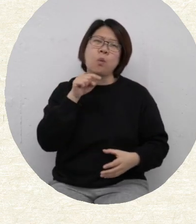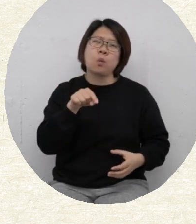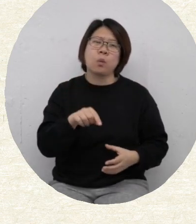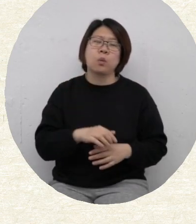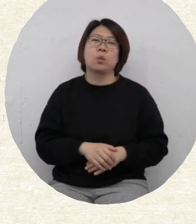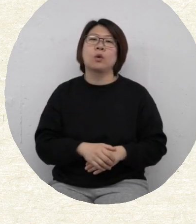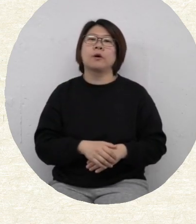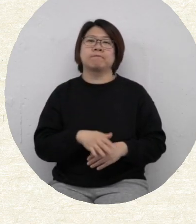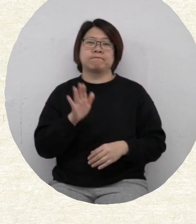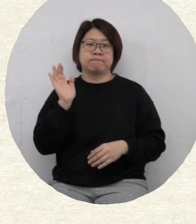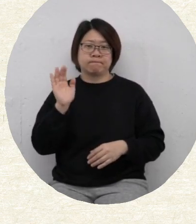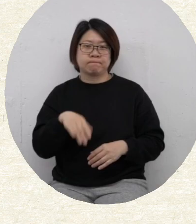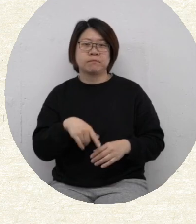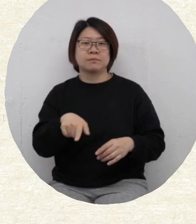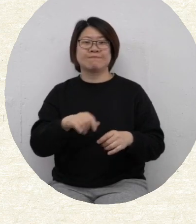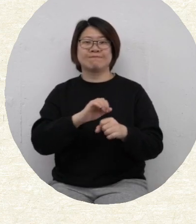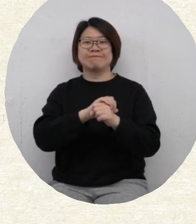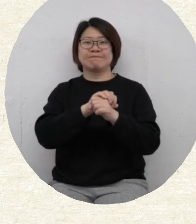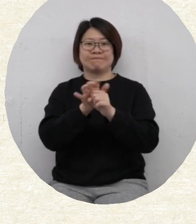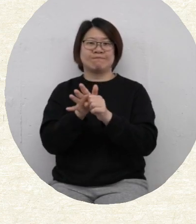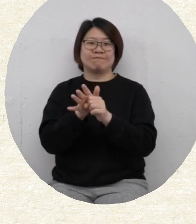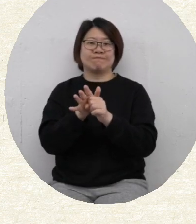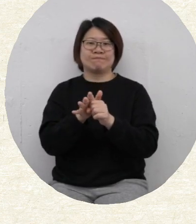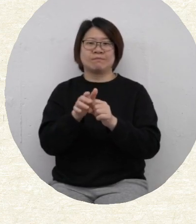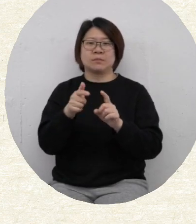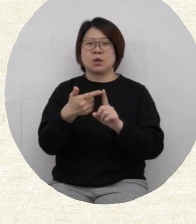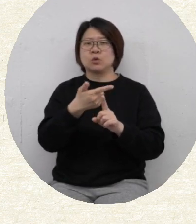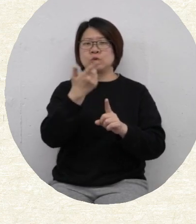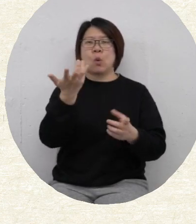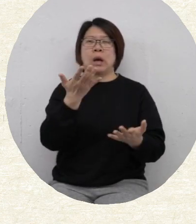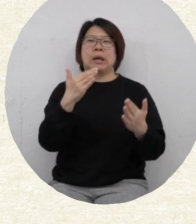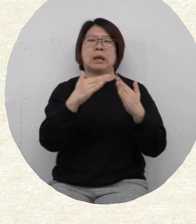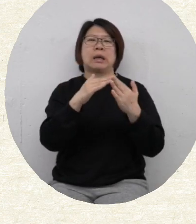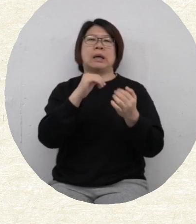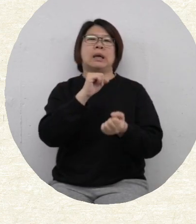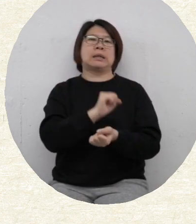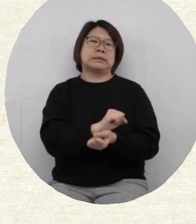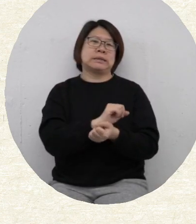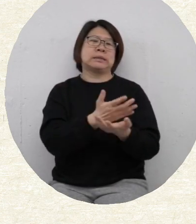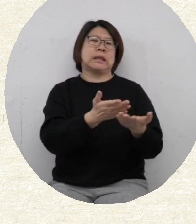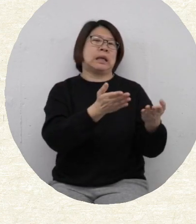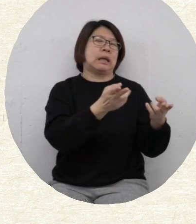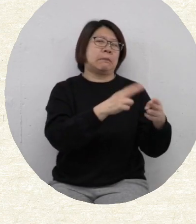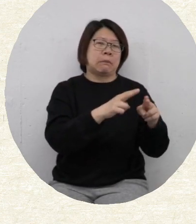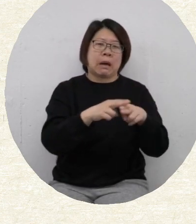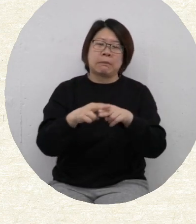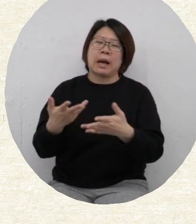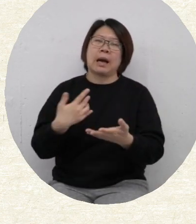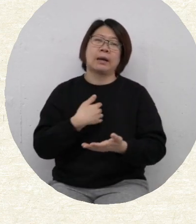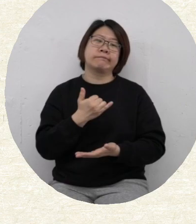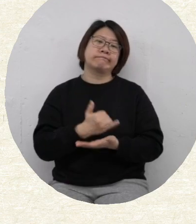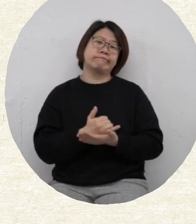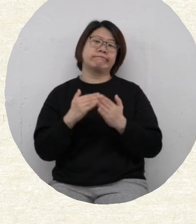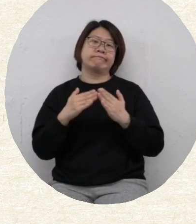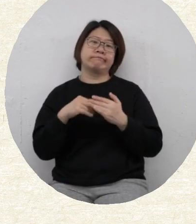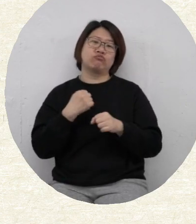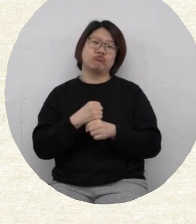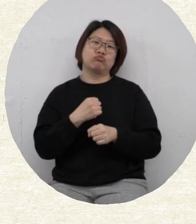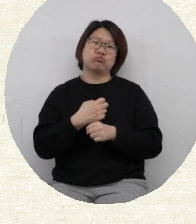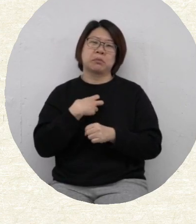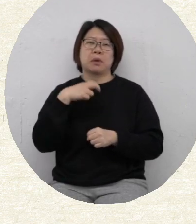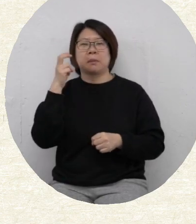have done some other things. I printed on it, and I've done other projects with it. And so it's a material that I have around